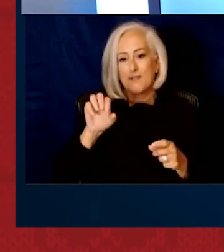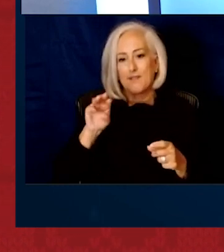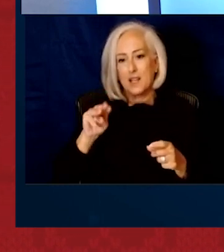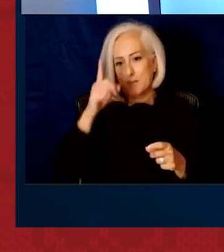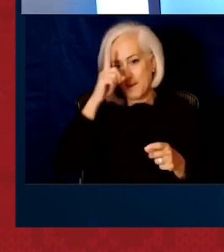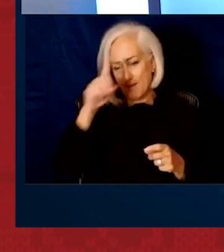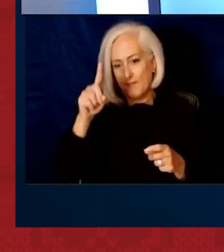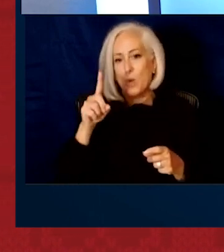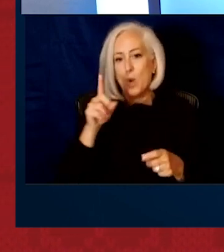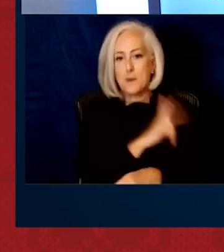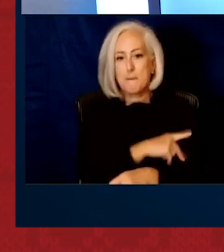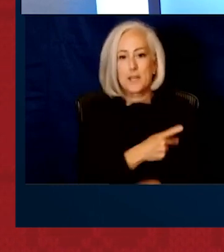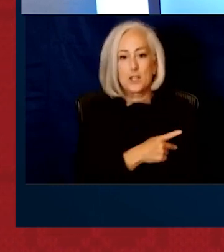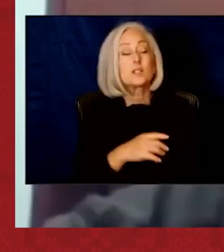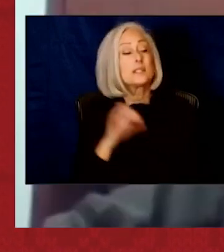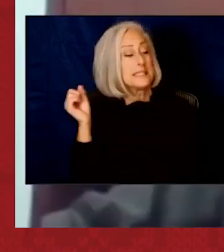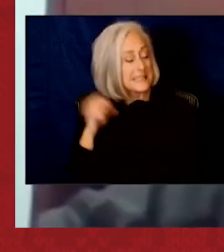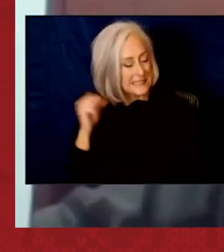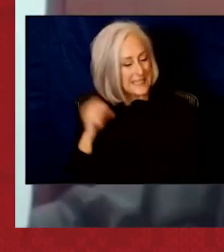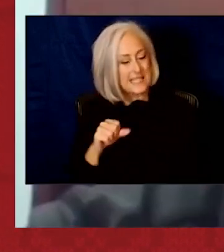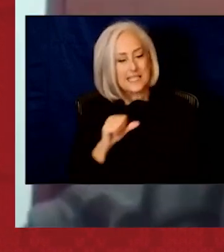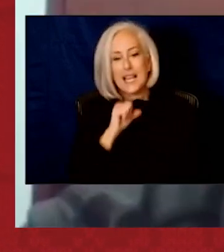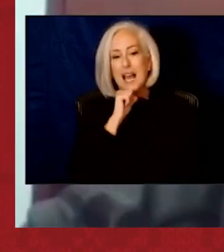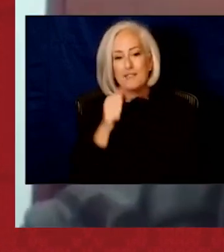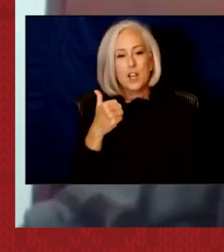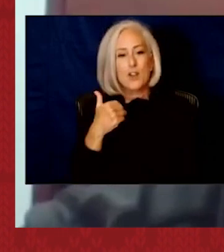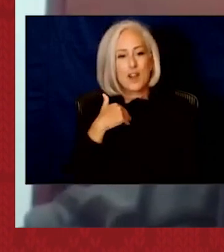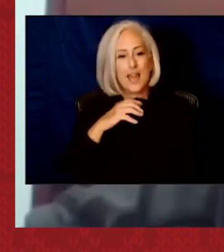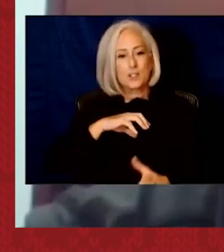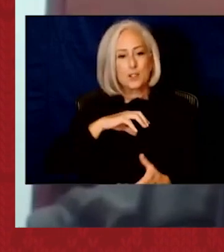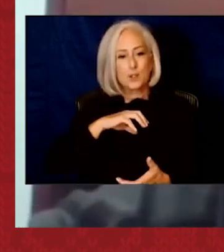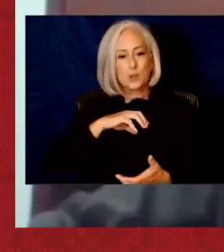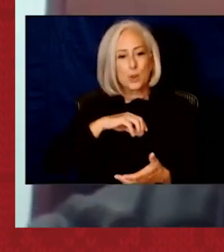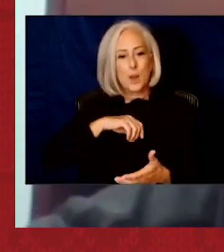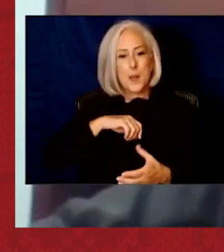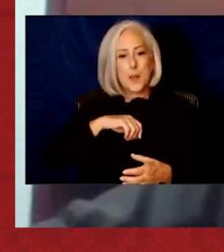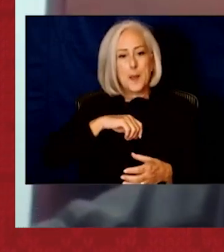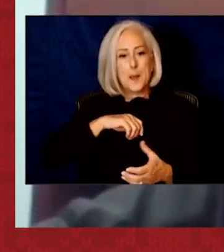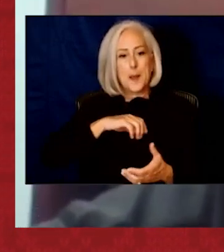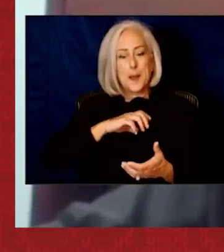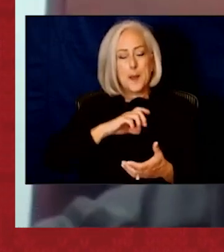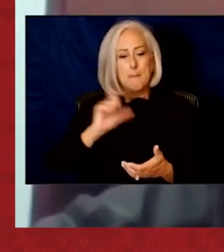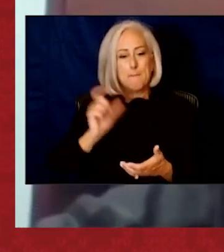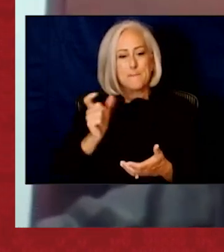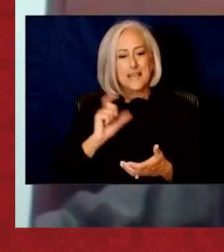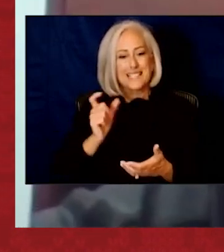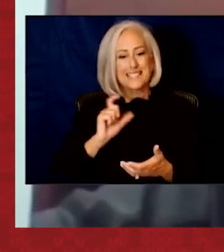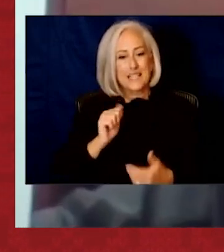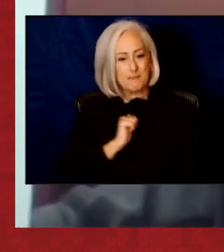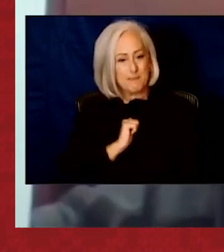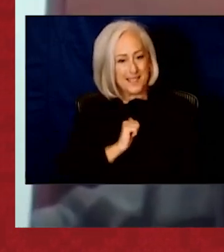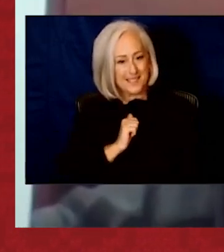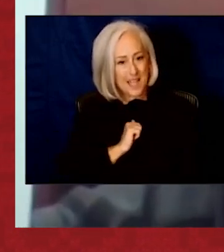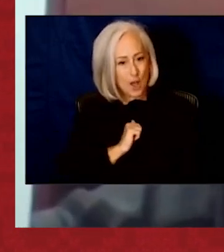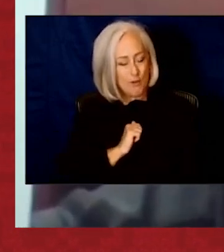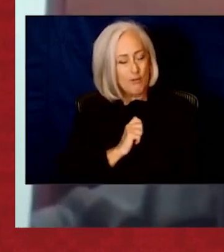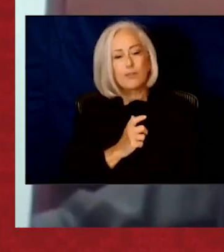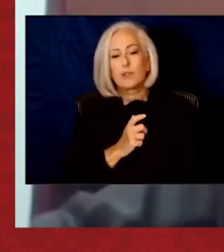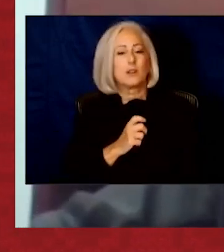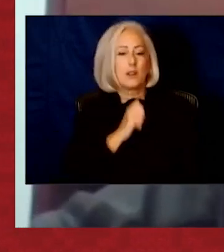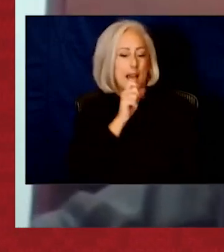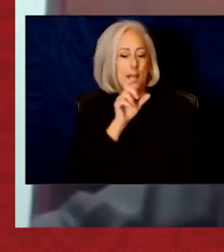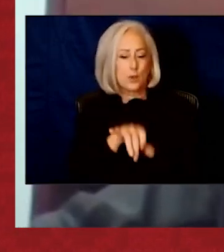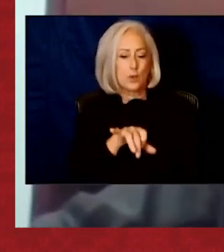Yes, I've actually never had the luxury of mixing it myself, and I don't actually do that part of the job anymore. But